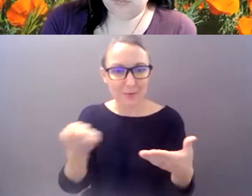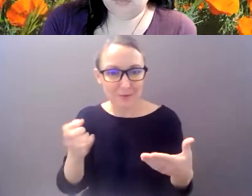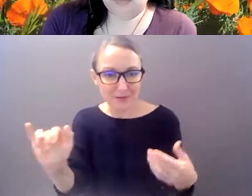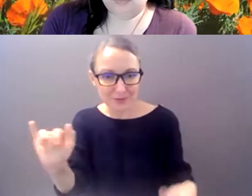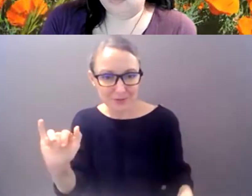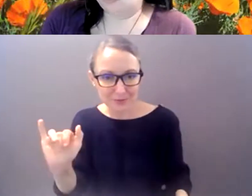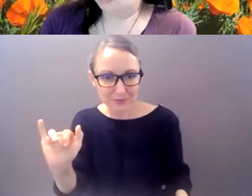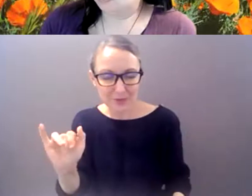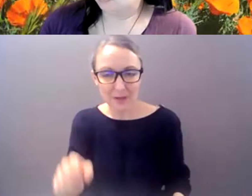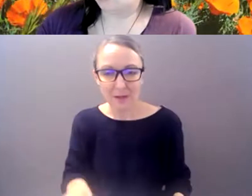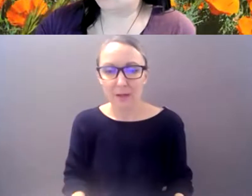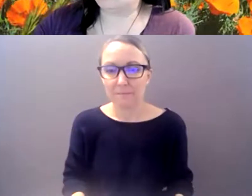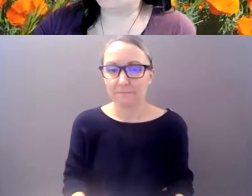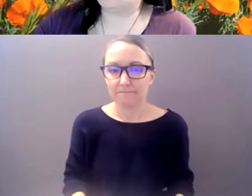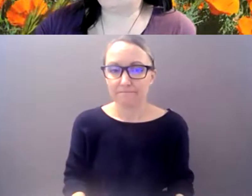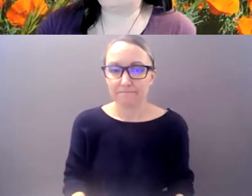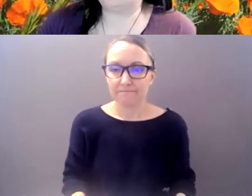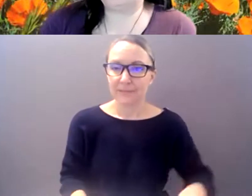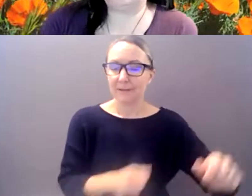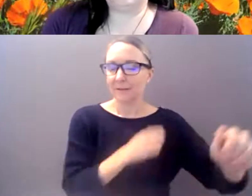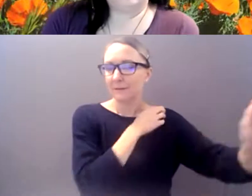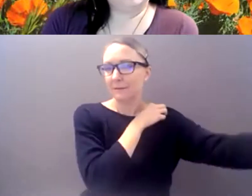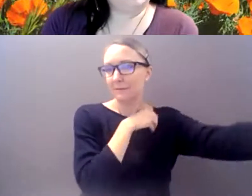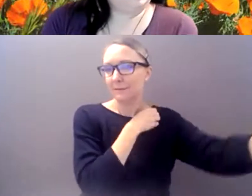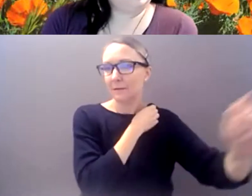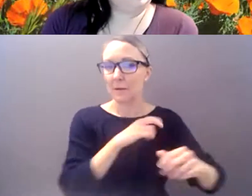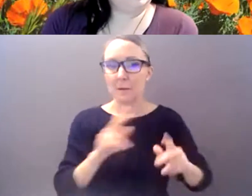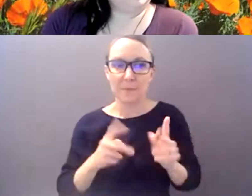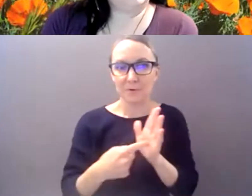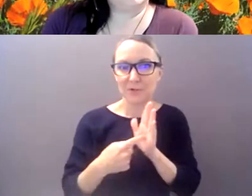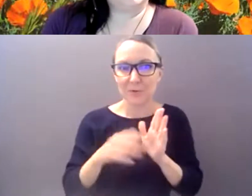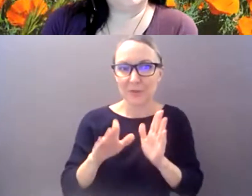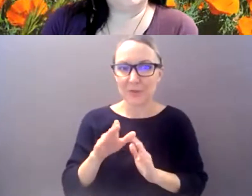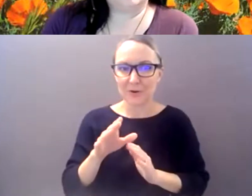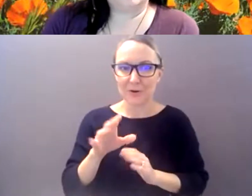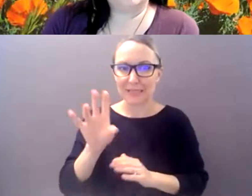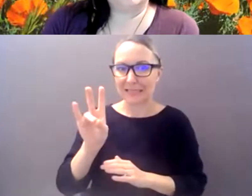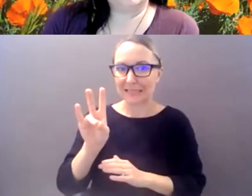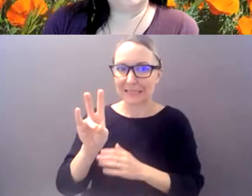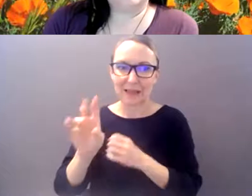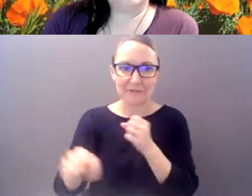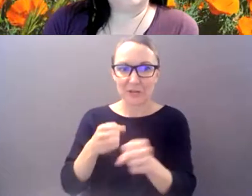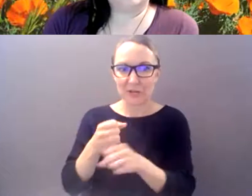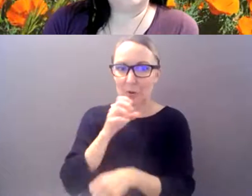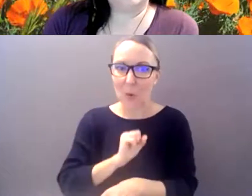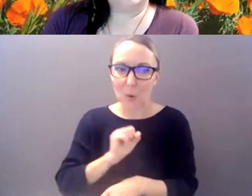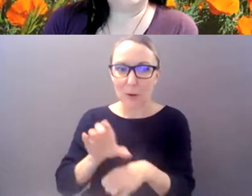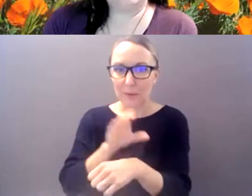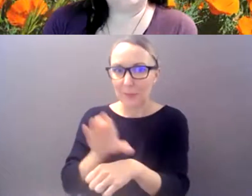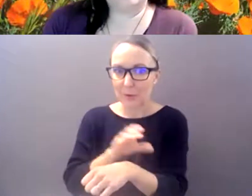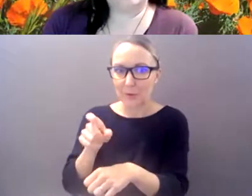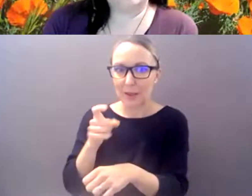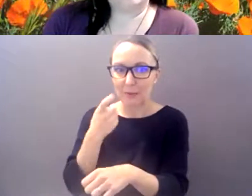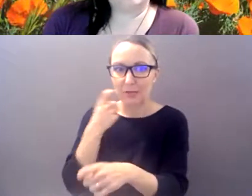people were proudly showing off the 7-year-old computer that had just been donated, and that was an upgrade.